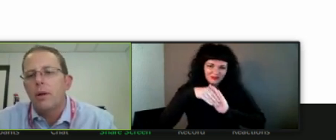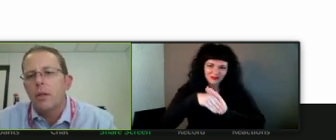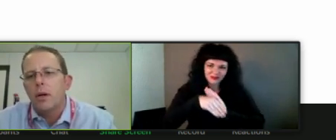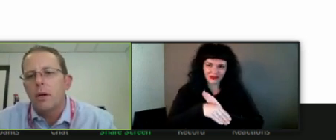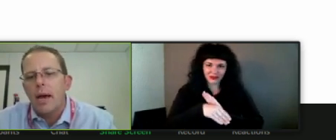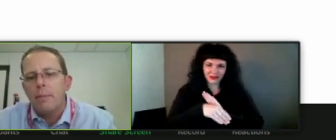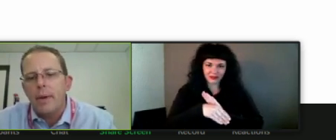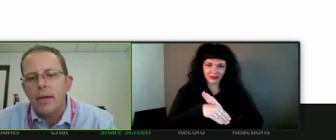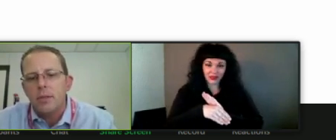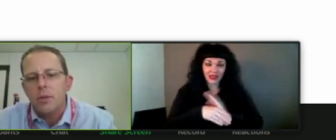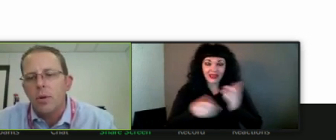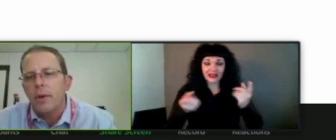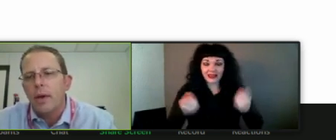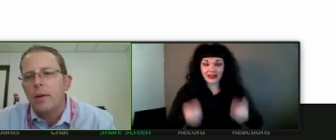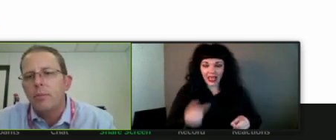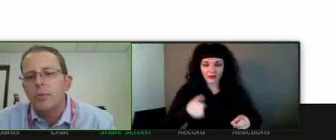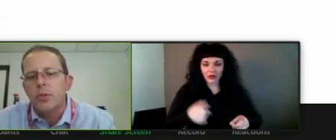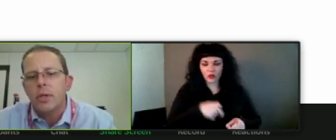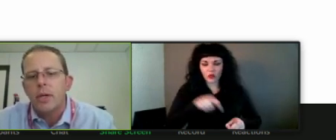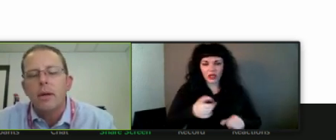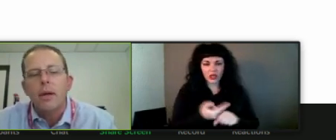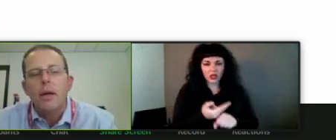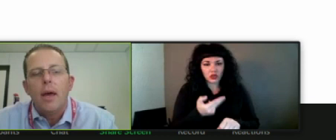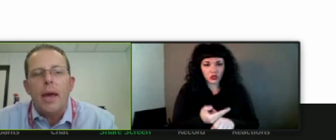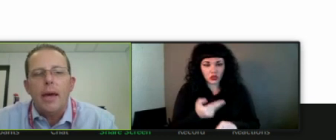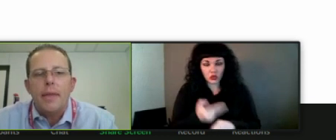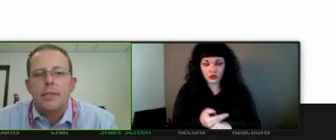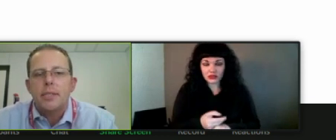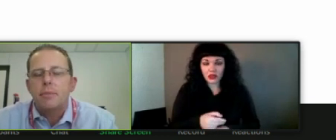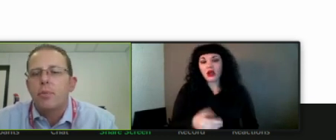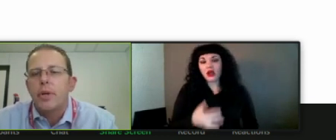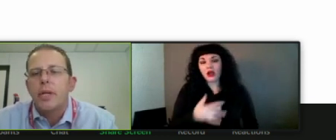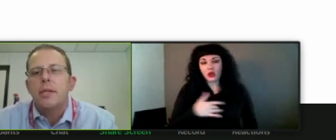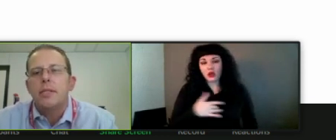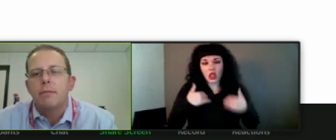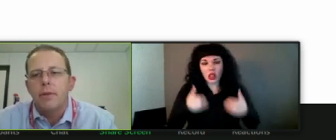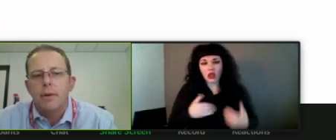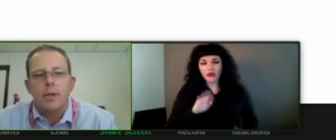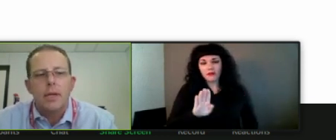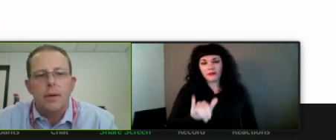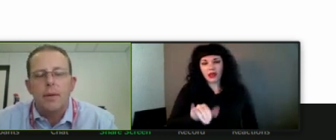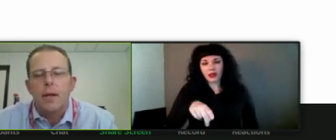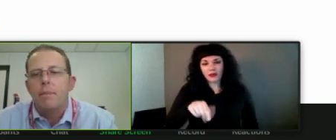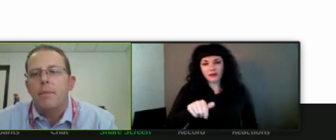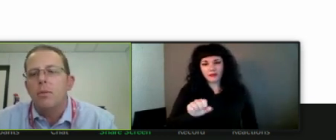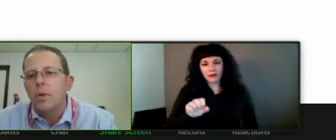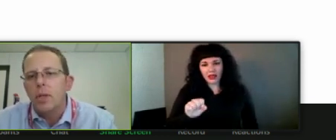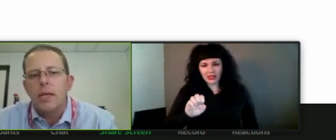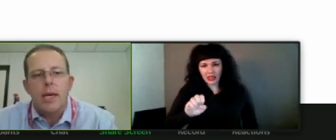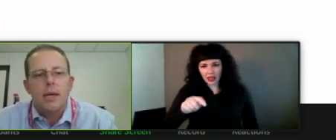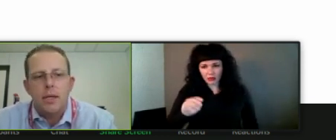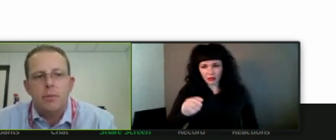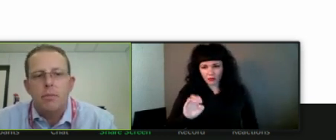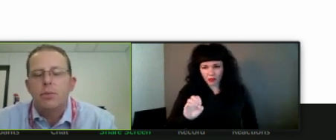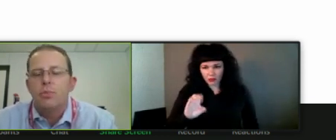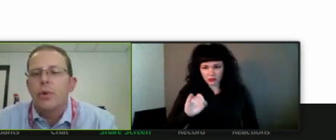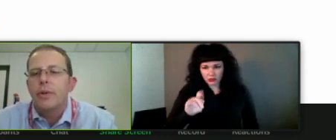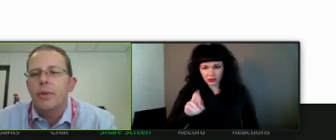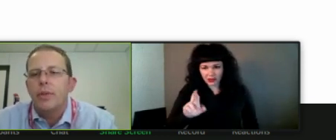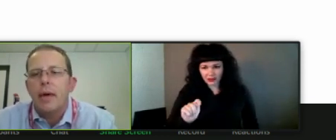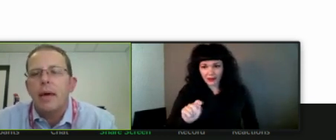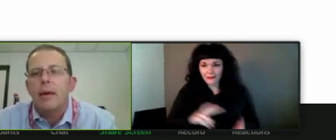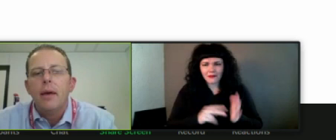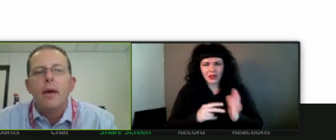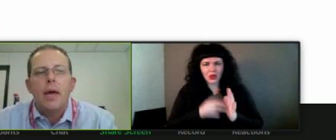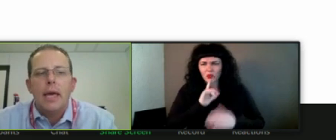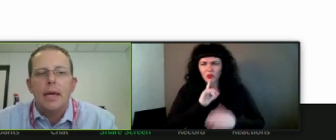call heart and lung bypass, or the ECMO circuit. And that's pretty severely ill. You really can't get much more ill